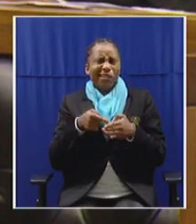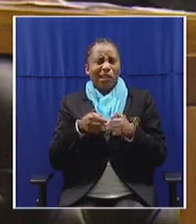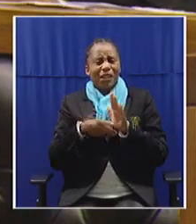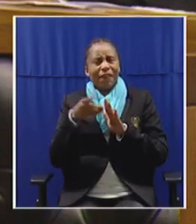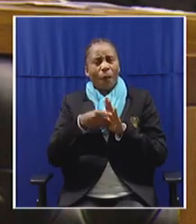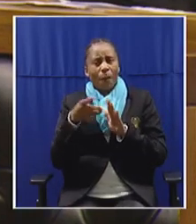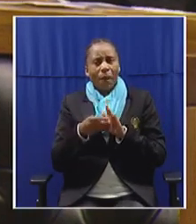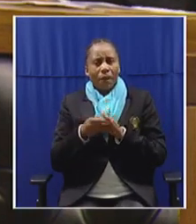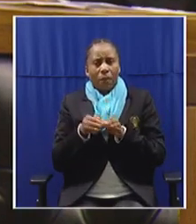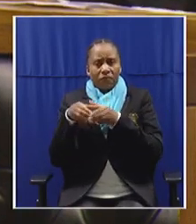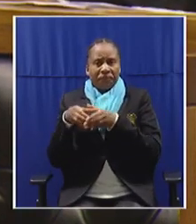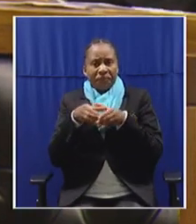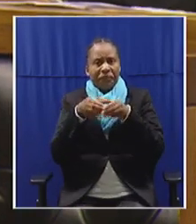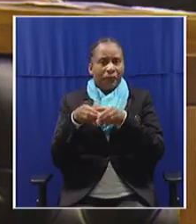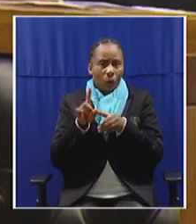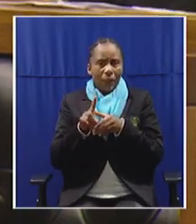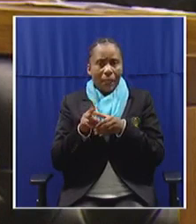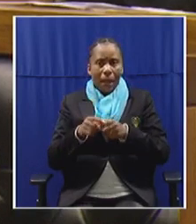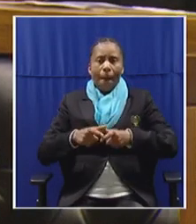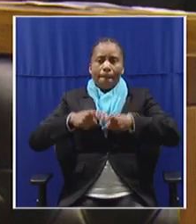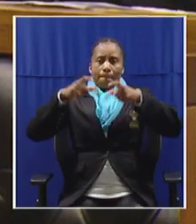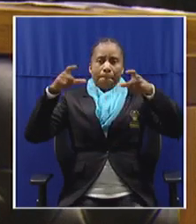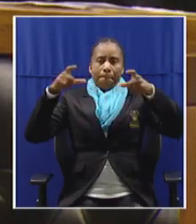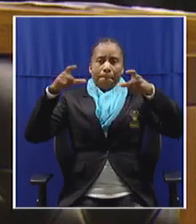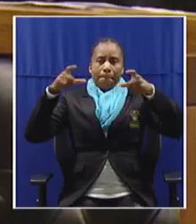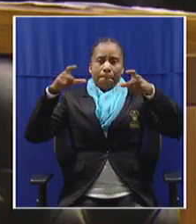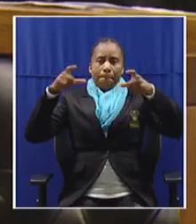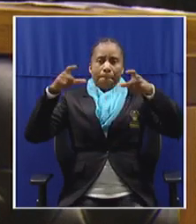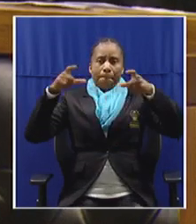big malls, big shopping centers,